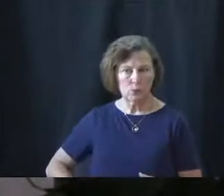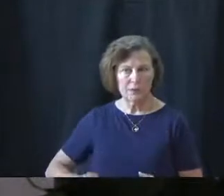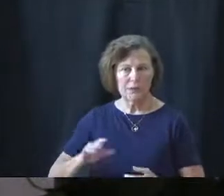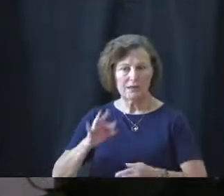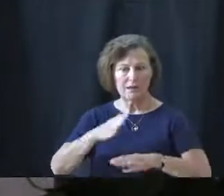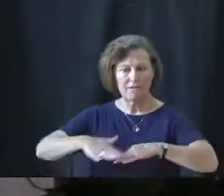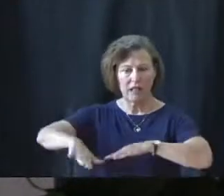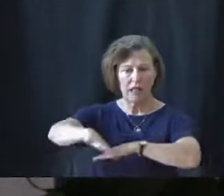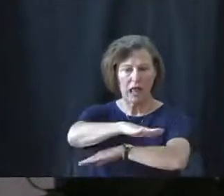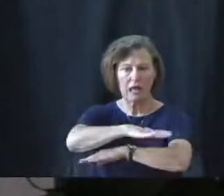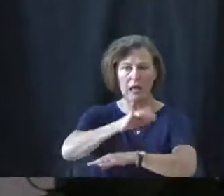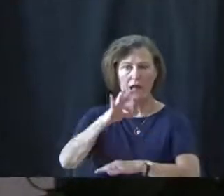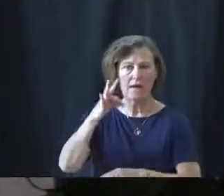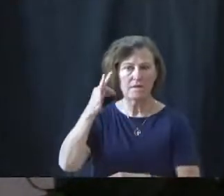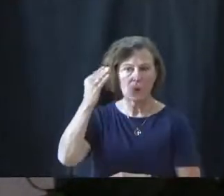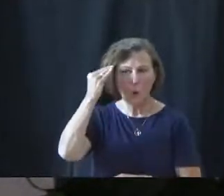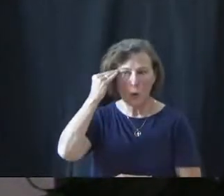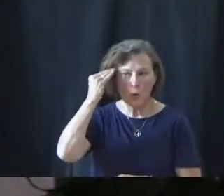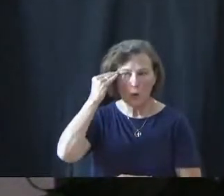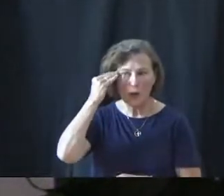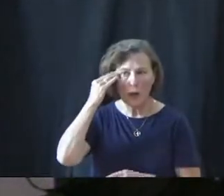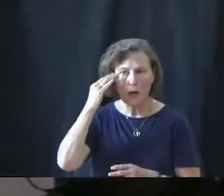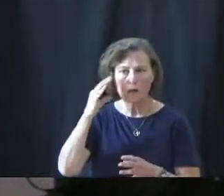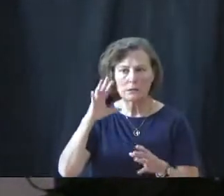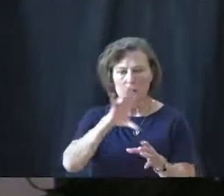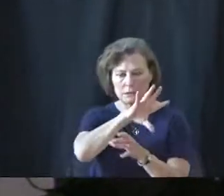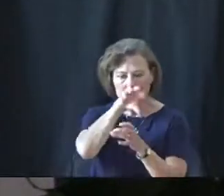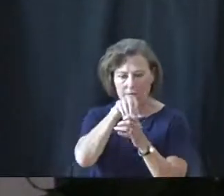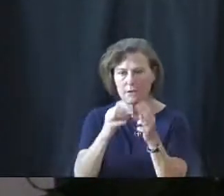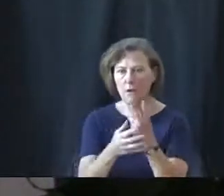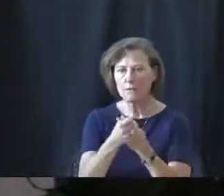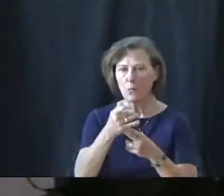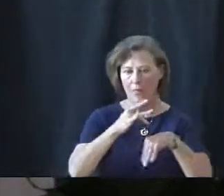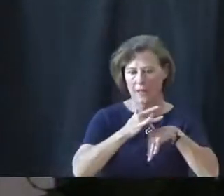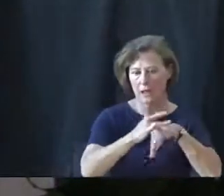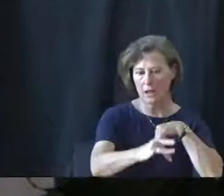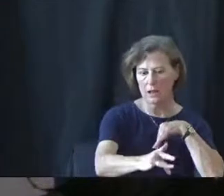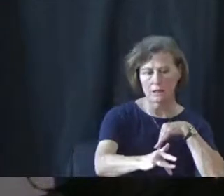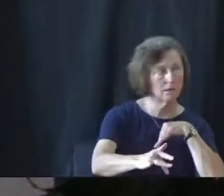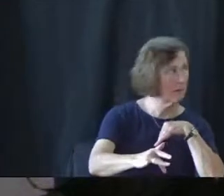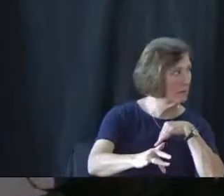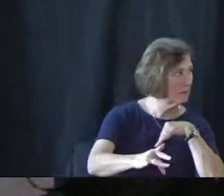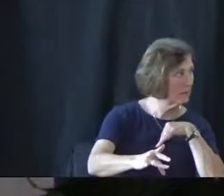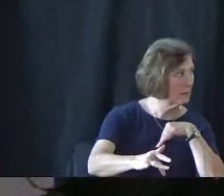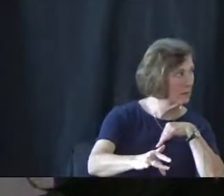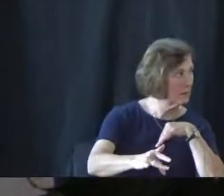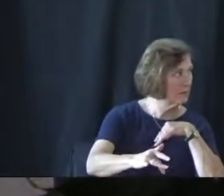Awareness, who encompasses both emptiness and form,